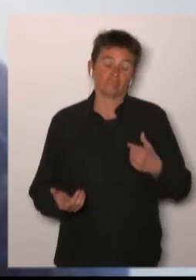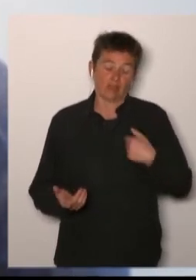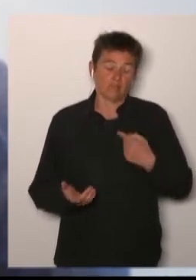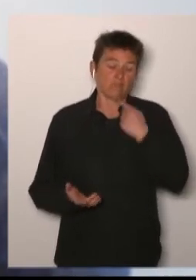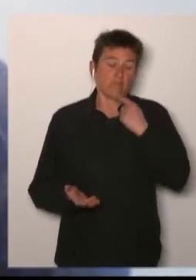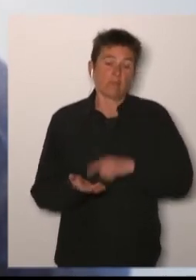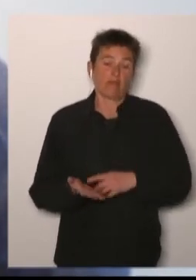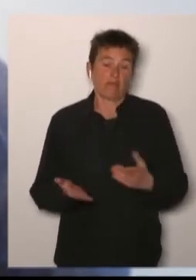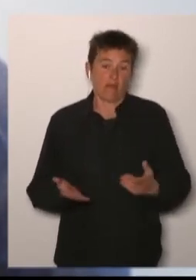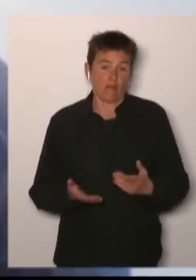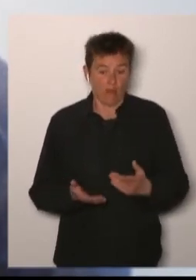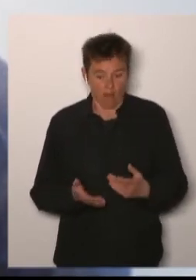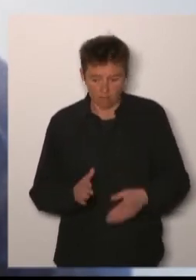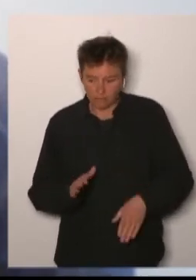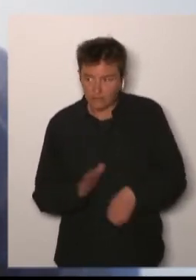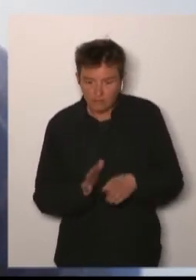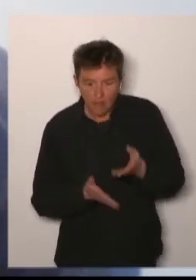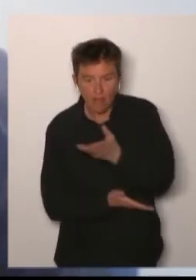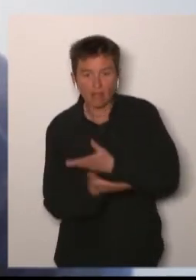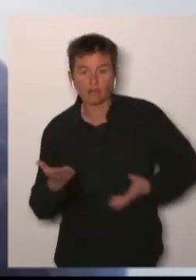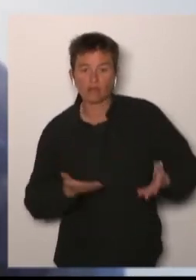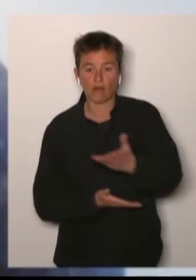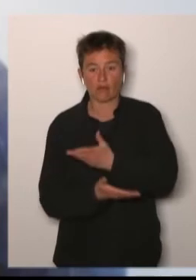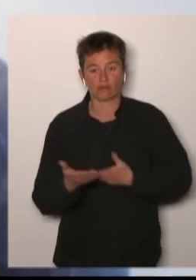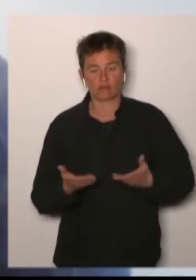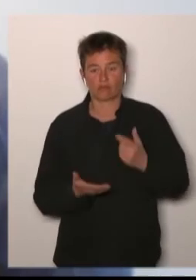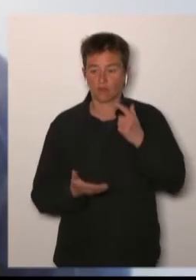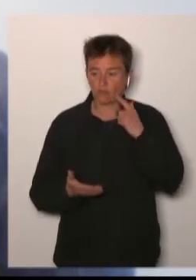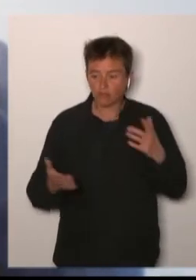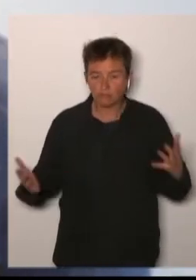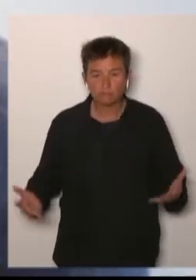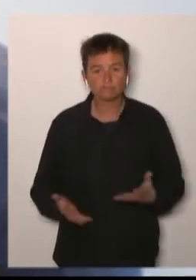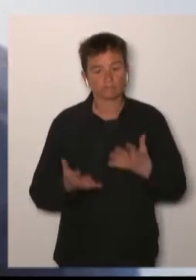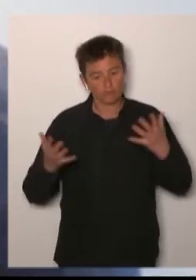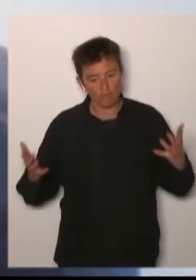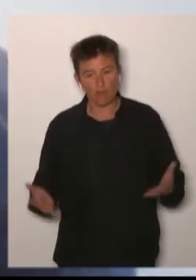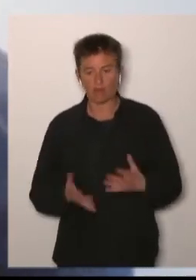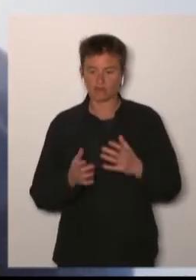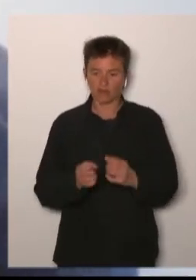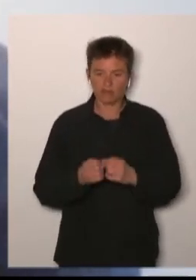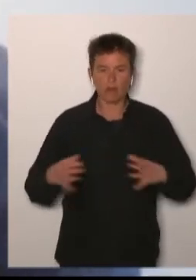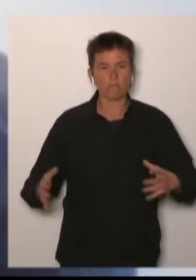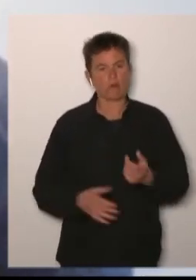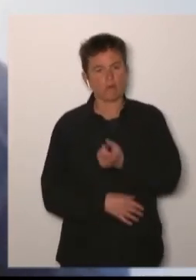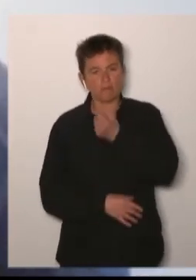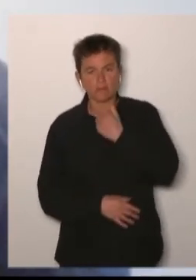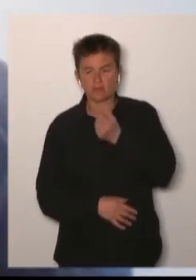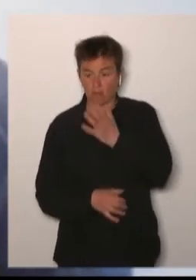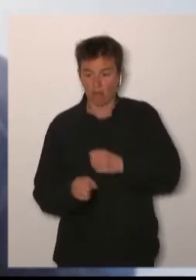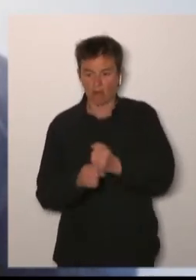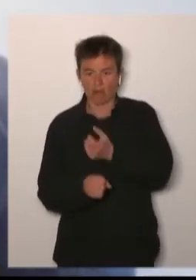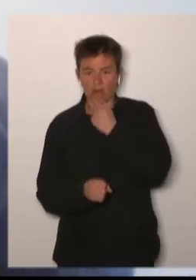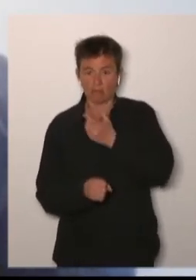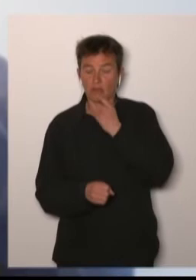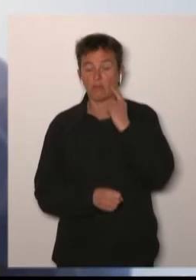know, pediatric development efforts in oncology would not be the adult condition. Sometimes I, you know, would have